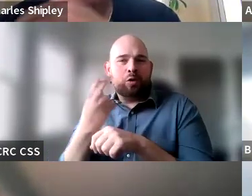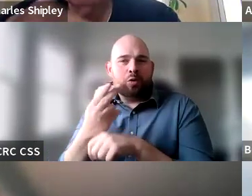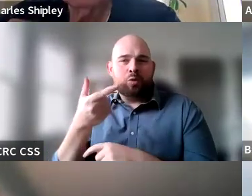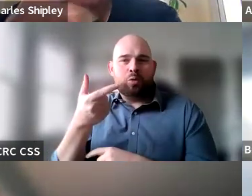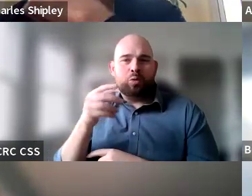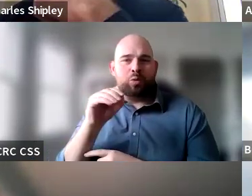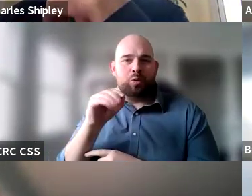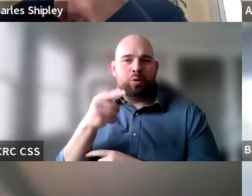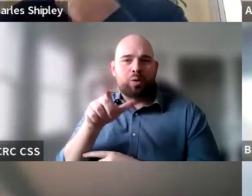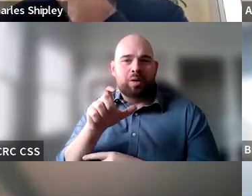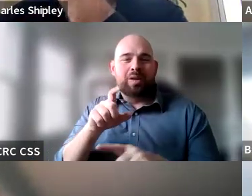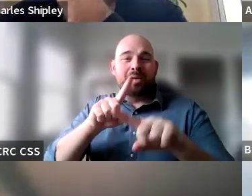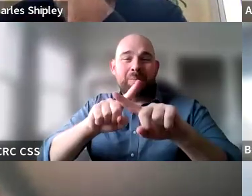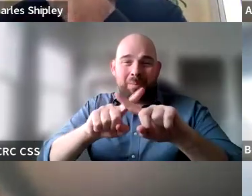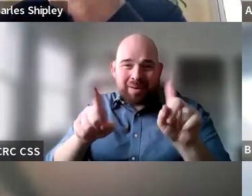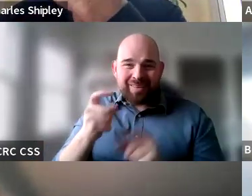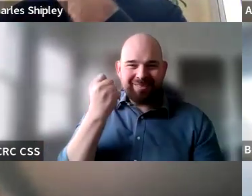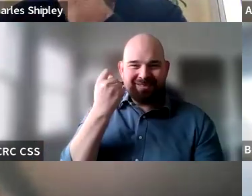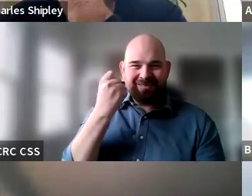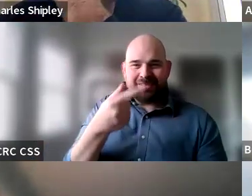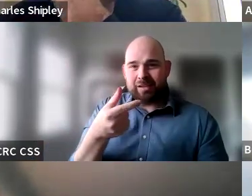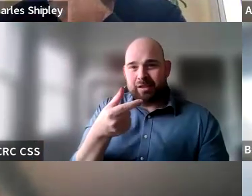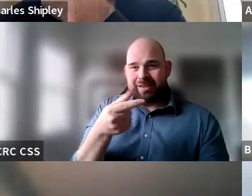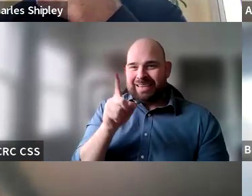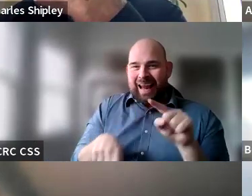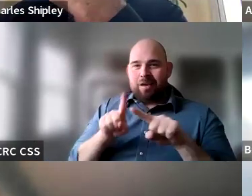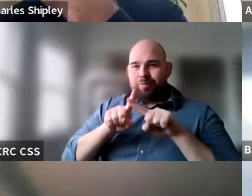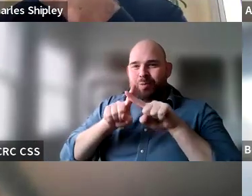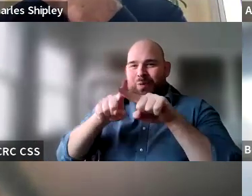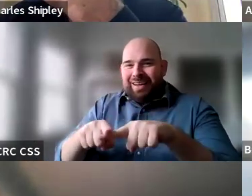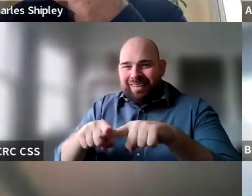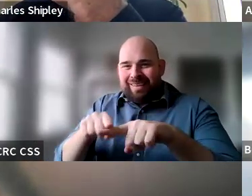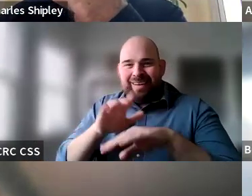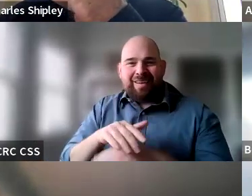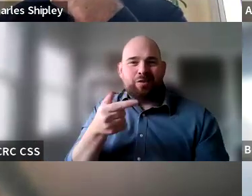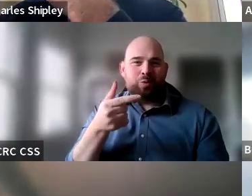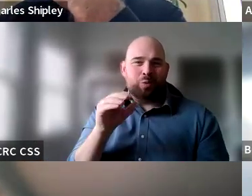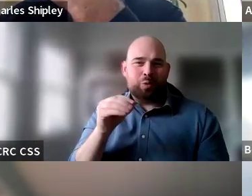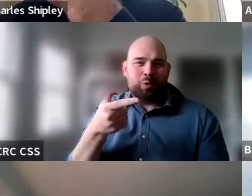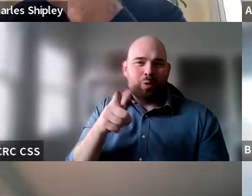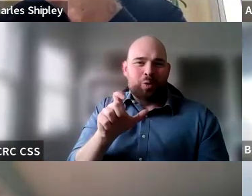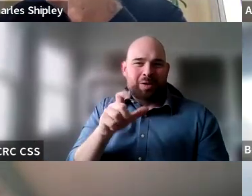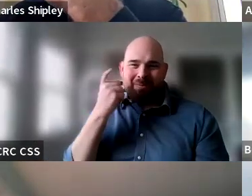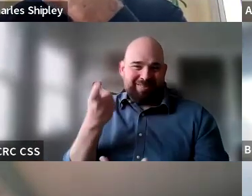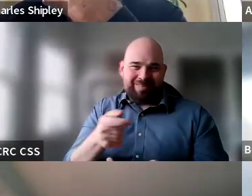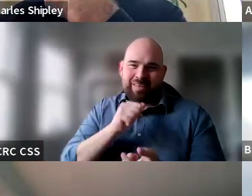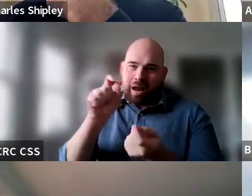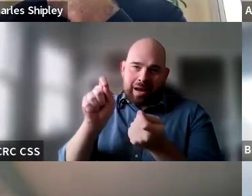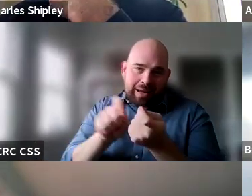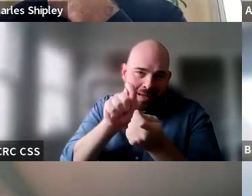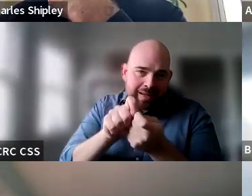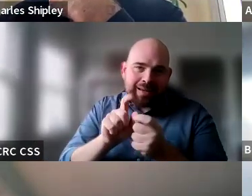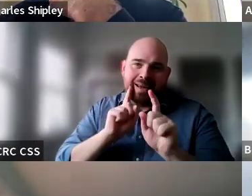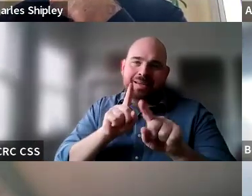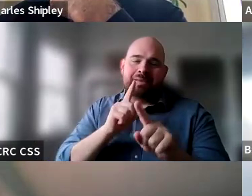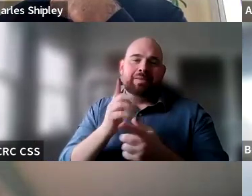hearing people wanted to know from the deaf and hard of hearing community. Again, this comes from Google. but you can't always rely on